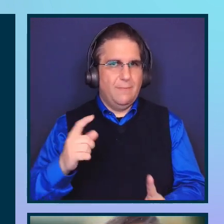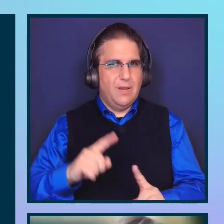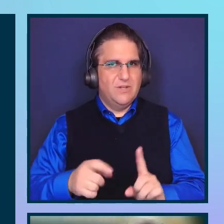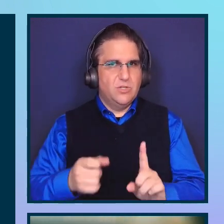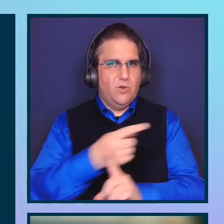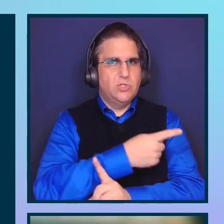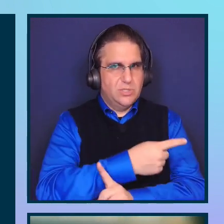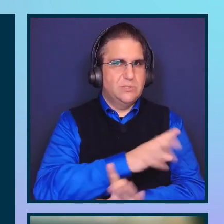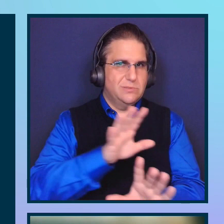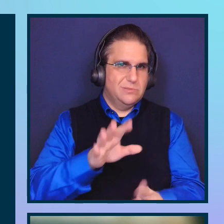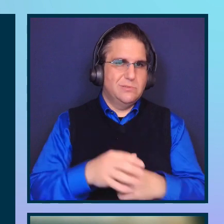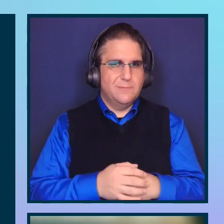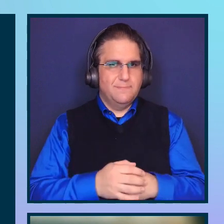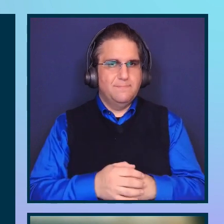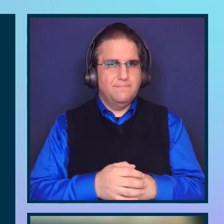keep in mind as we go through.